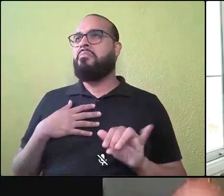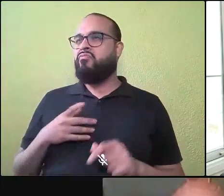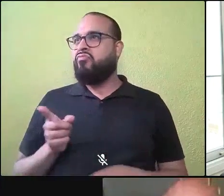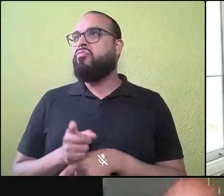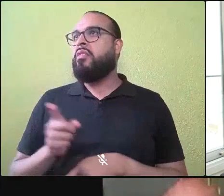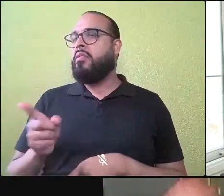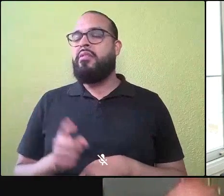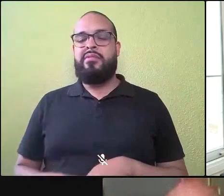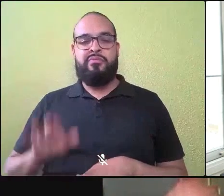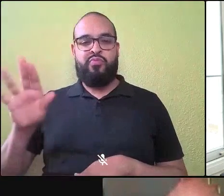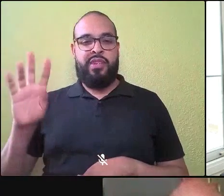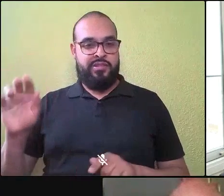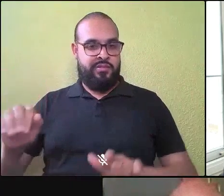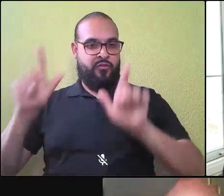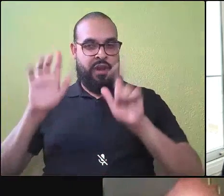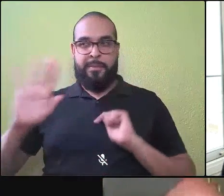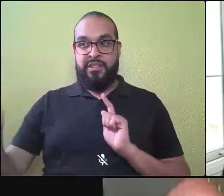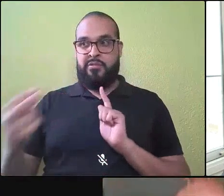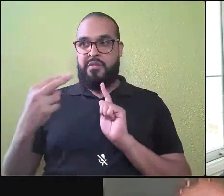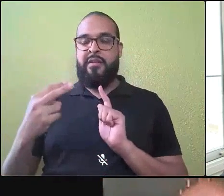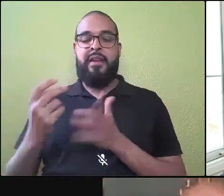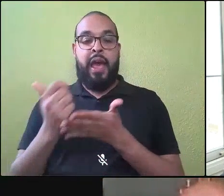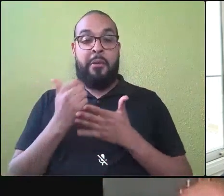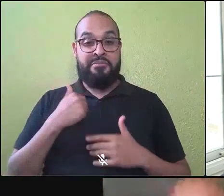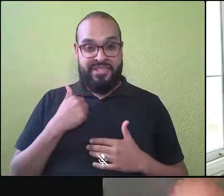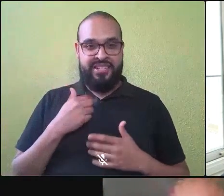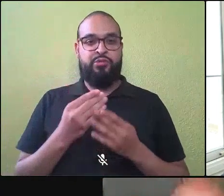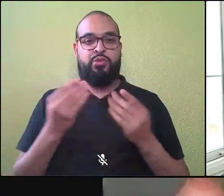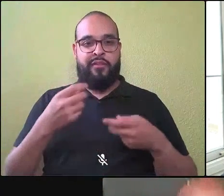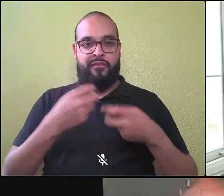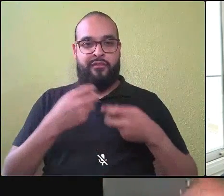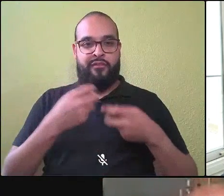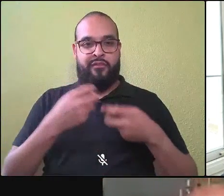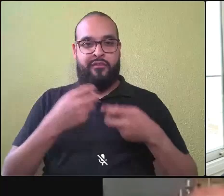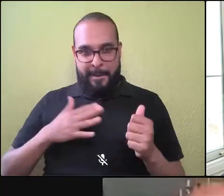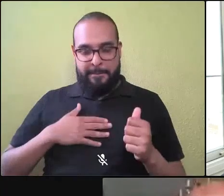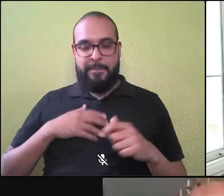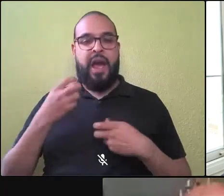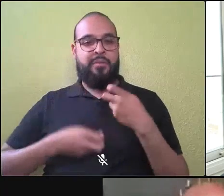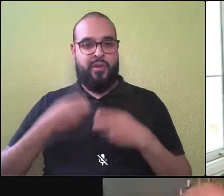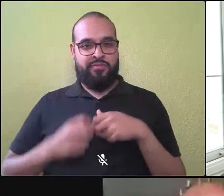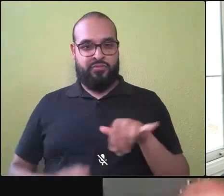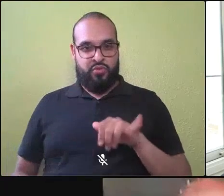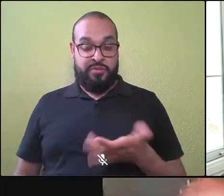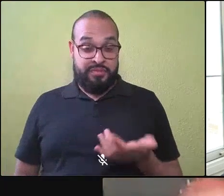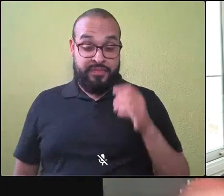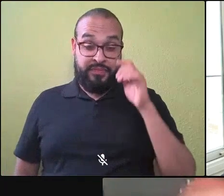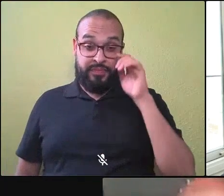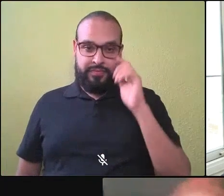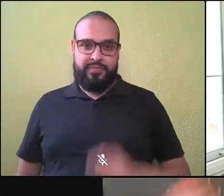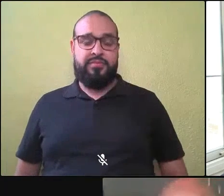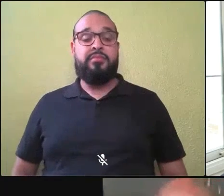entrepreneur, helping me solve a problem on my entrepreneurial journey that really moved me forward. And we've had other guys post